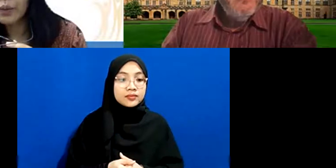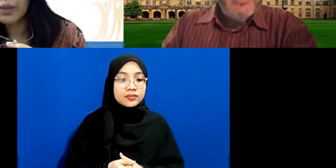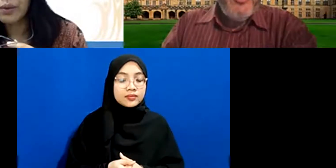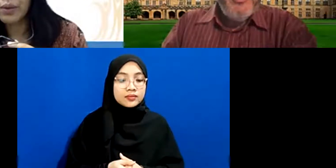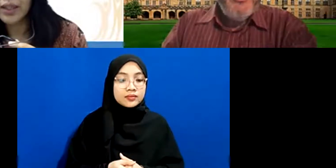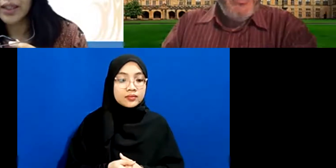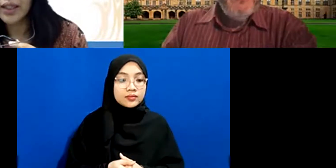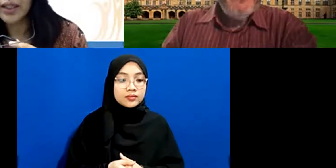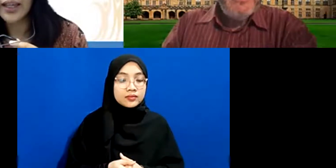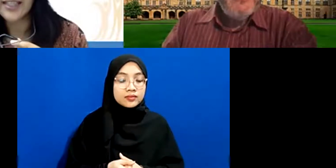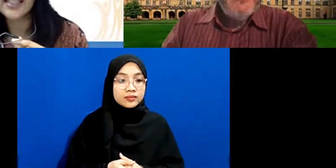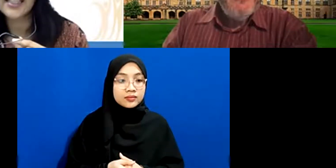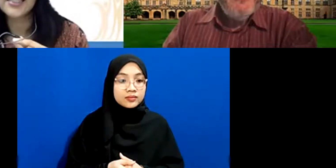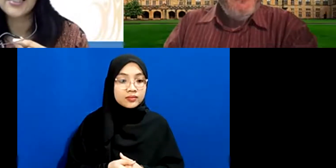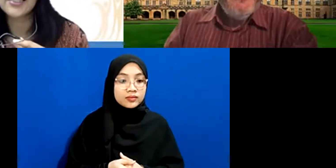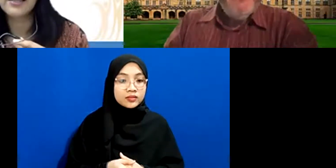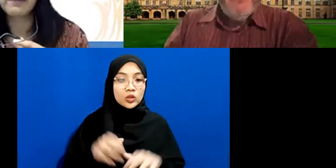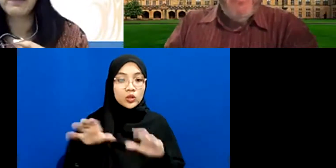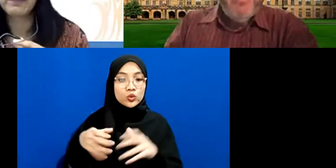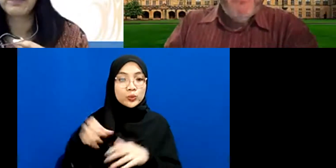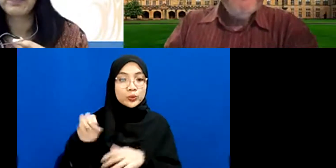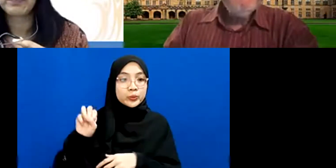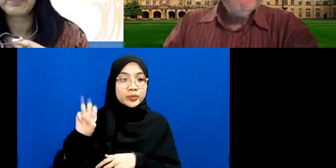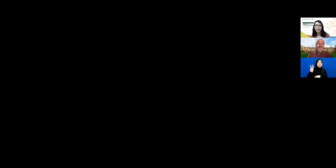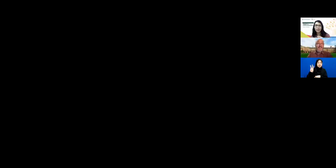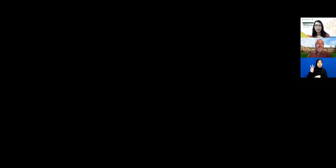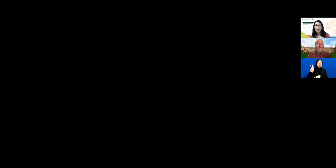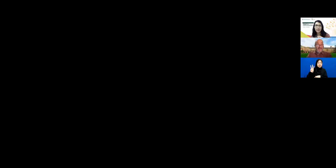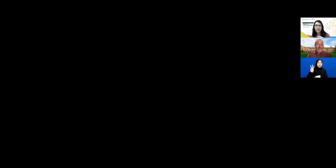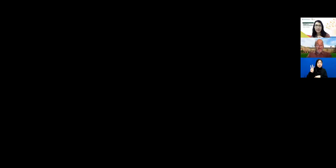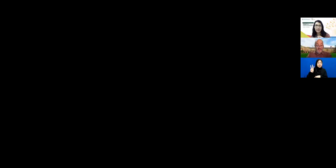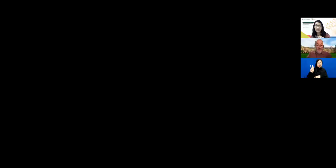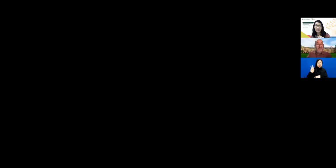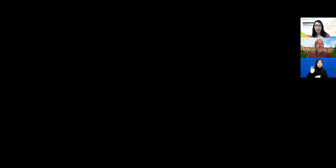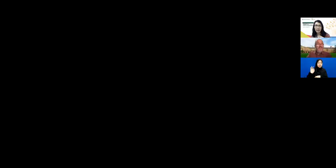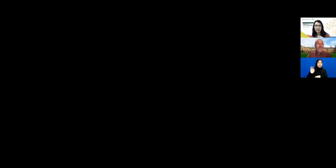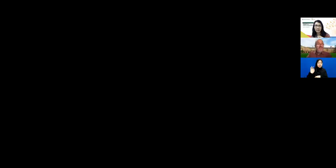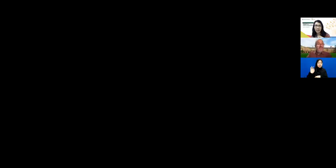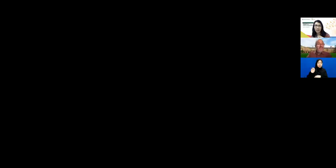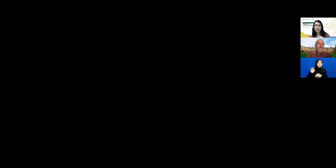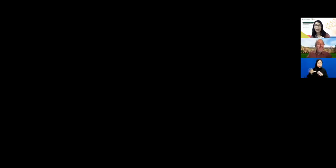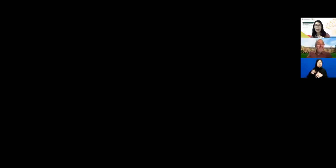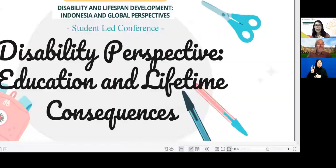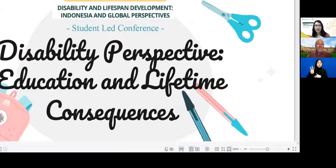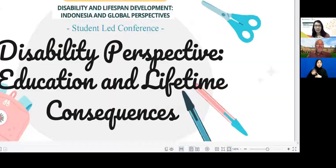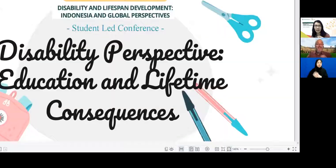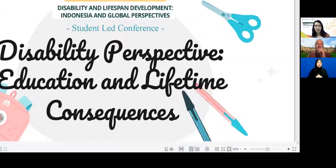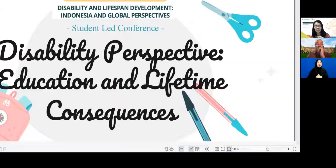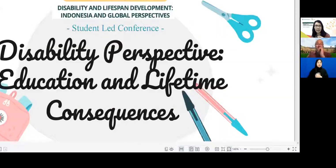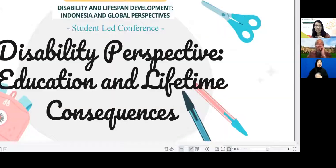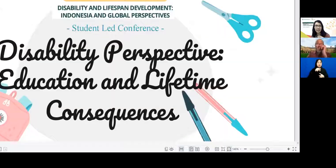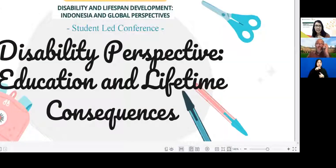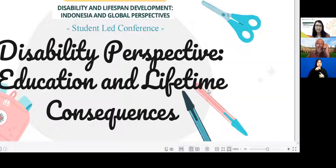group 3. Yes. Group 3, disability perspectives, education and